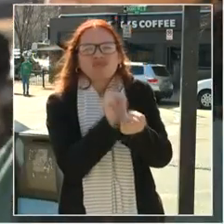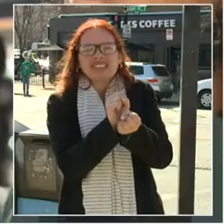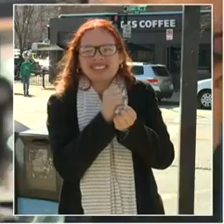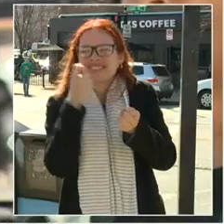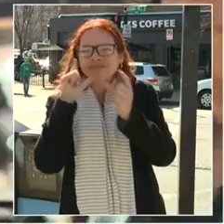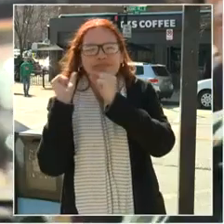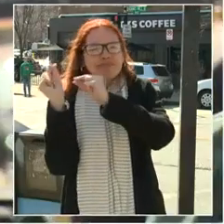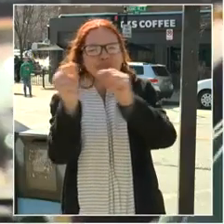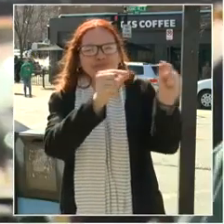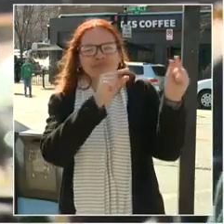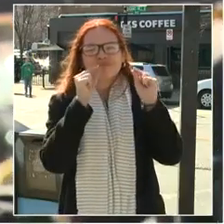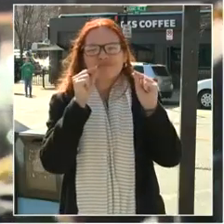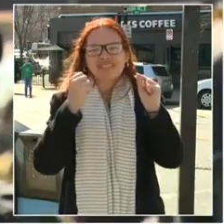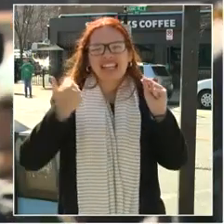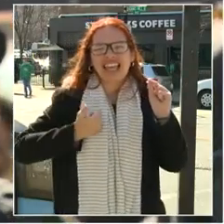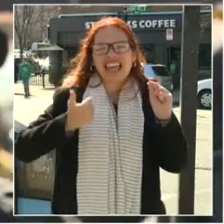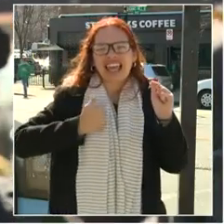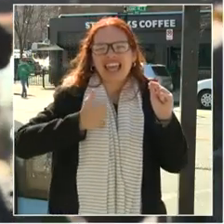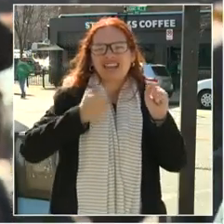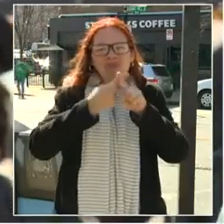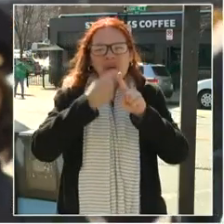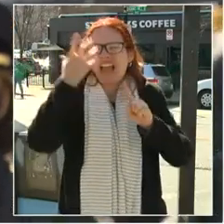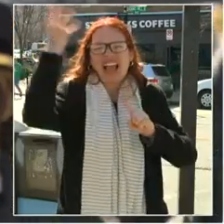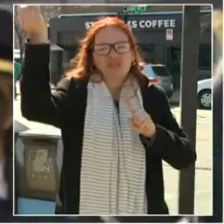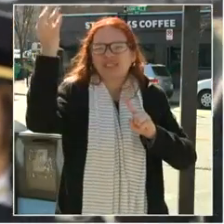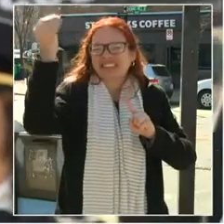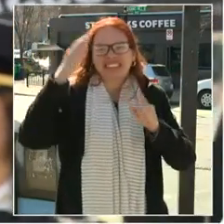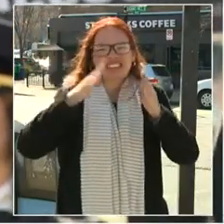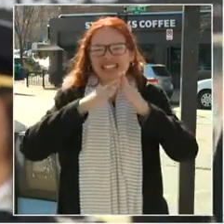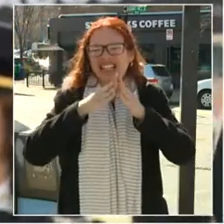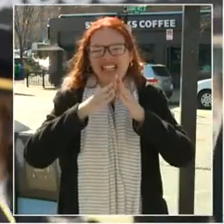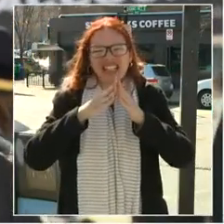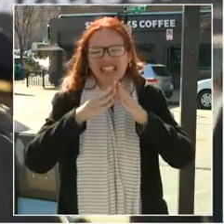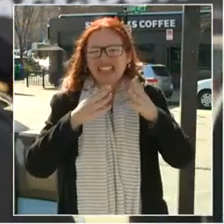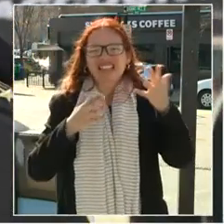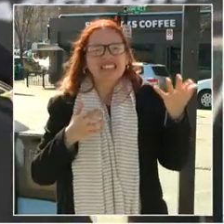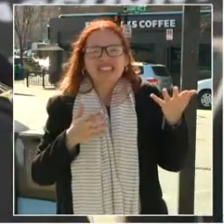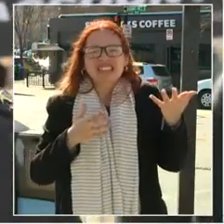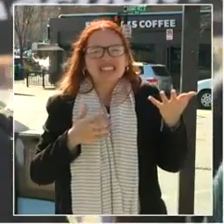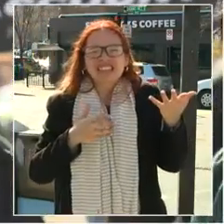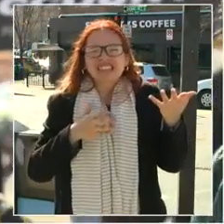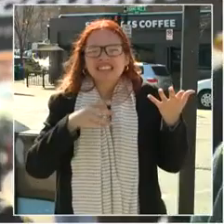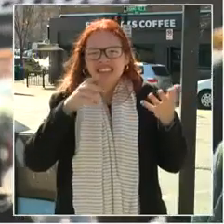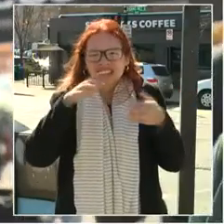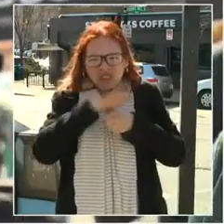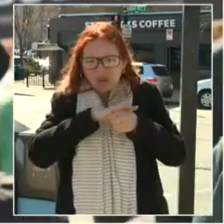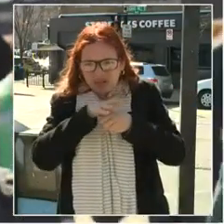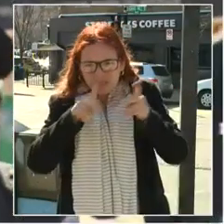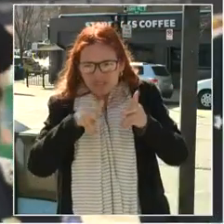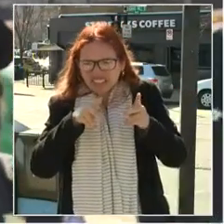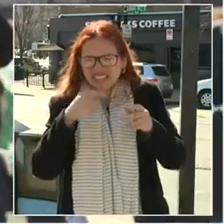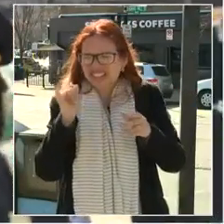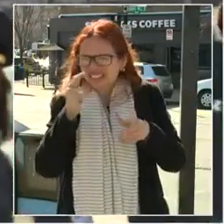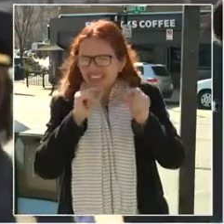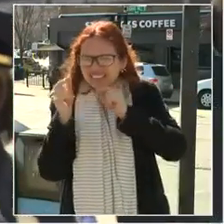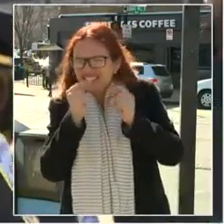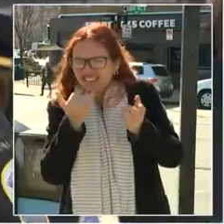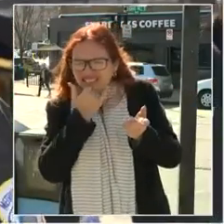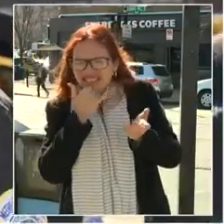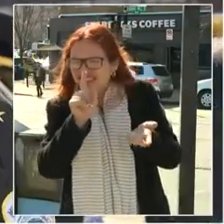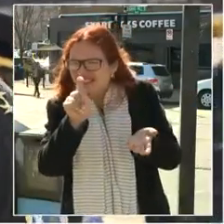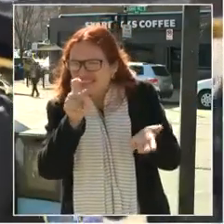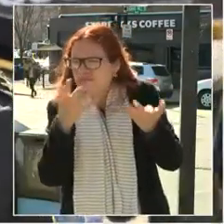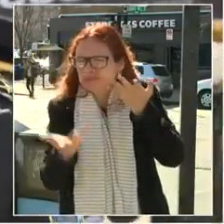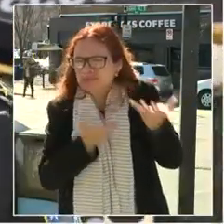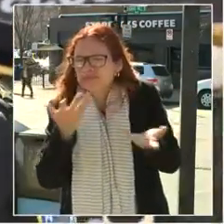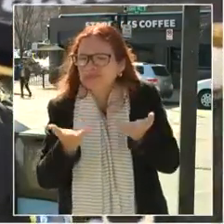gangs from out of town involved in burglaries. Were they all local people? Is that rumor wrong? The commander is here from